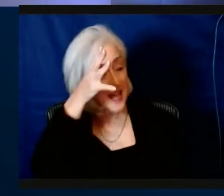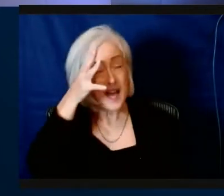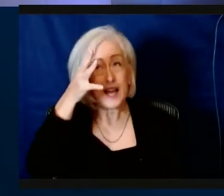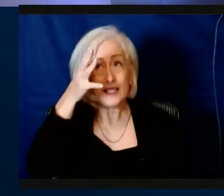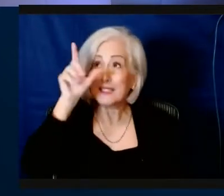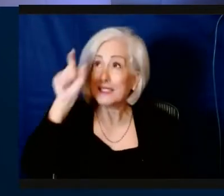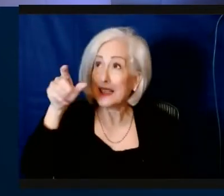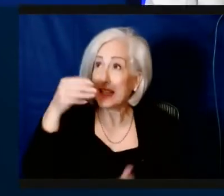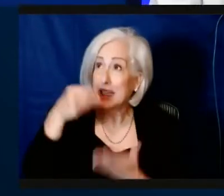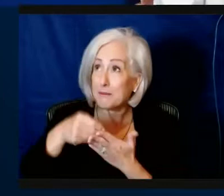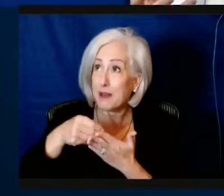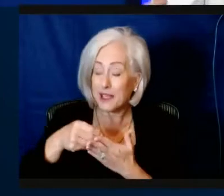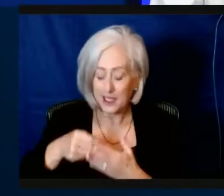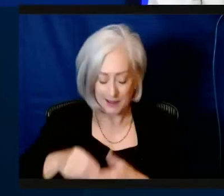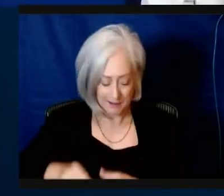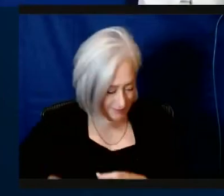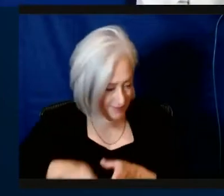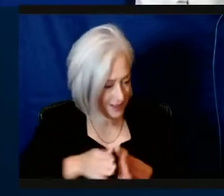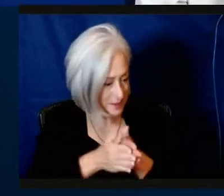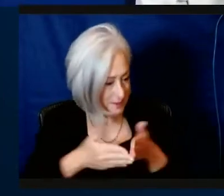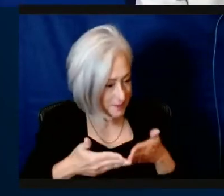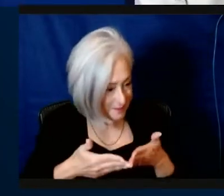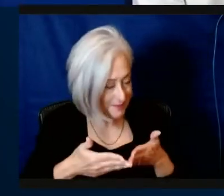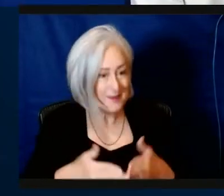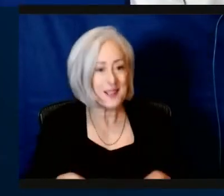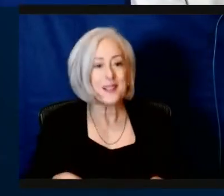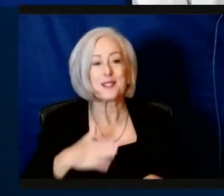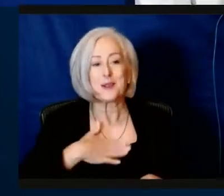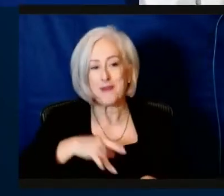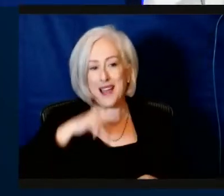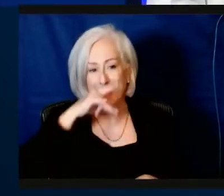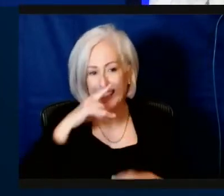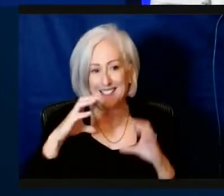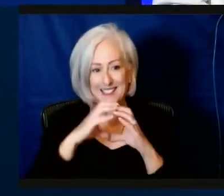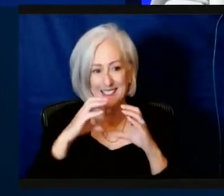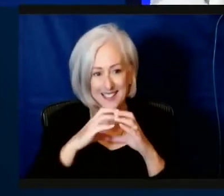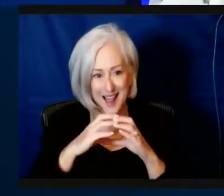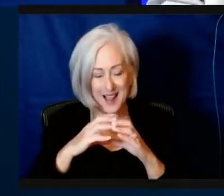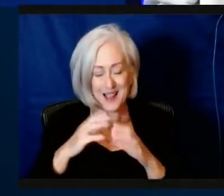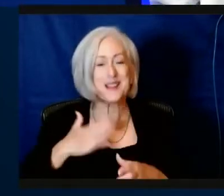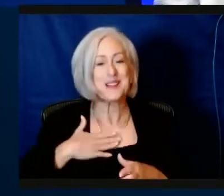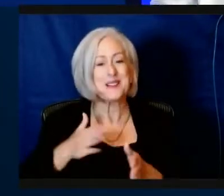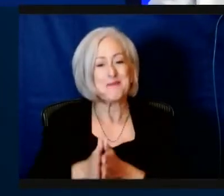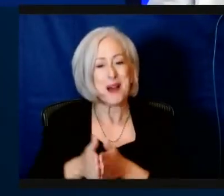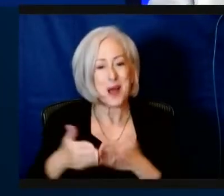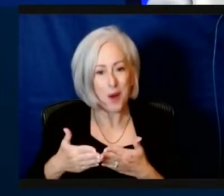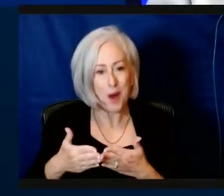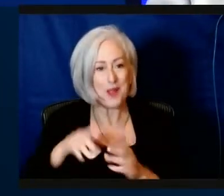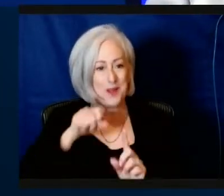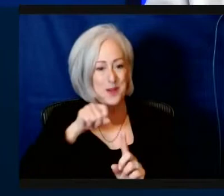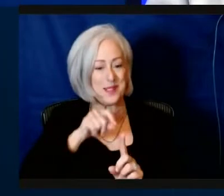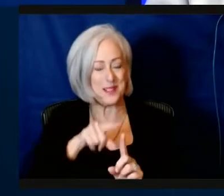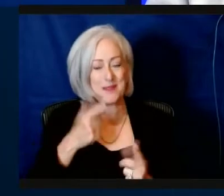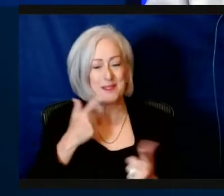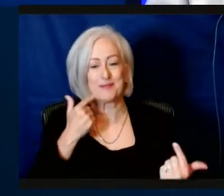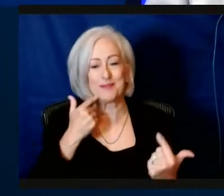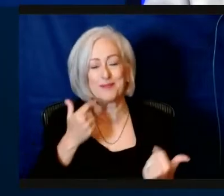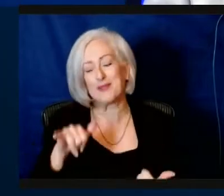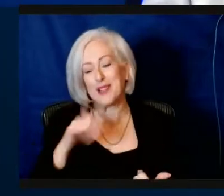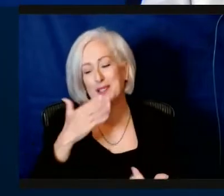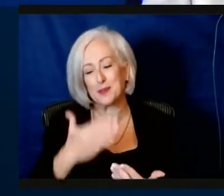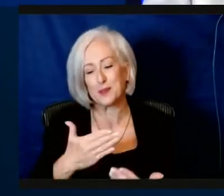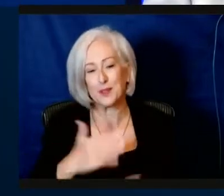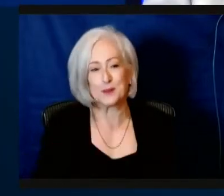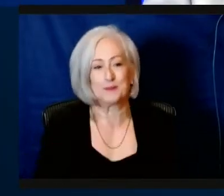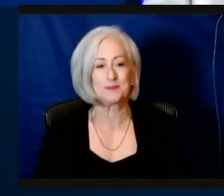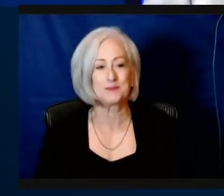my kid was the cell, my wallet was the cell surface receptor, I think is what that means. Okay, that's good. Thank you. All right, so let's move to